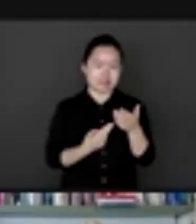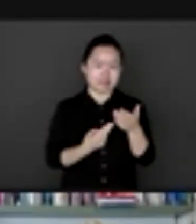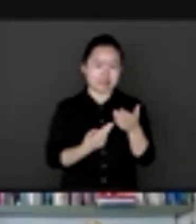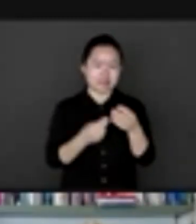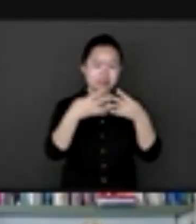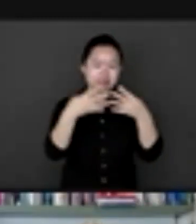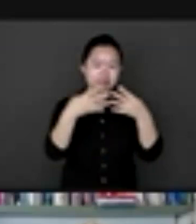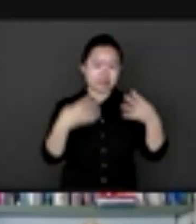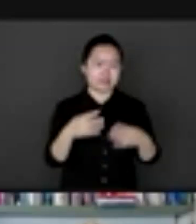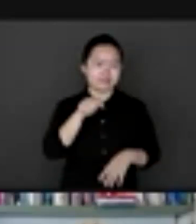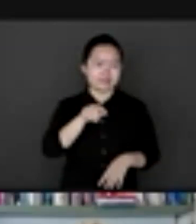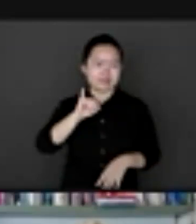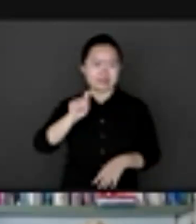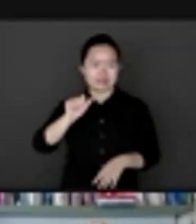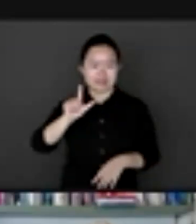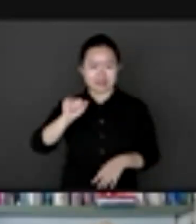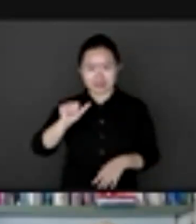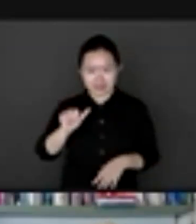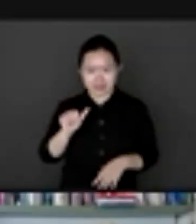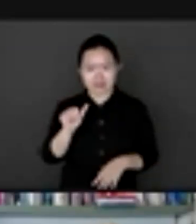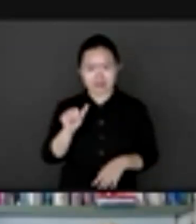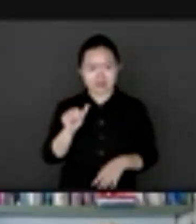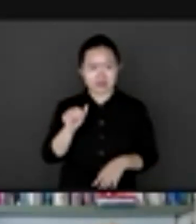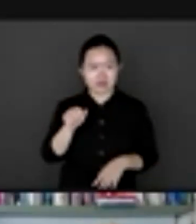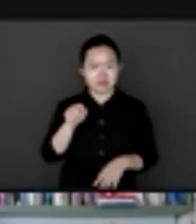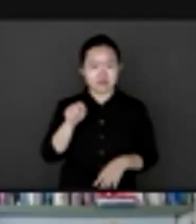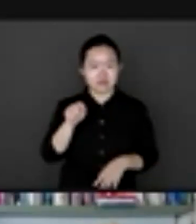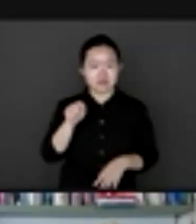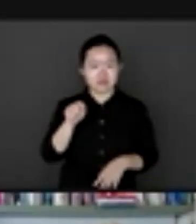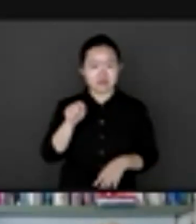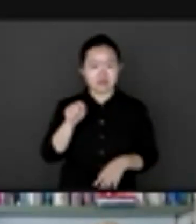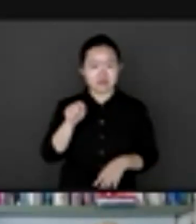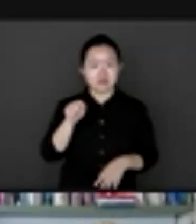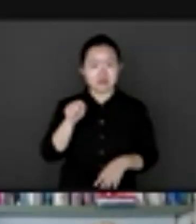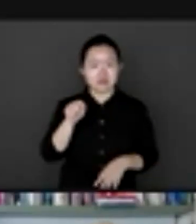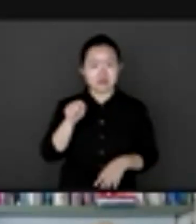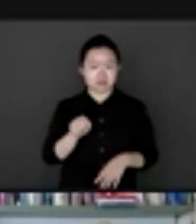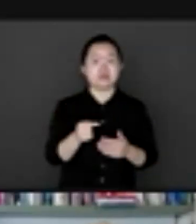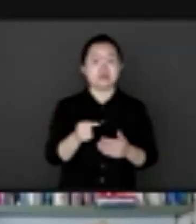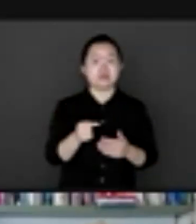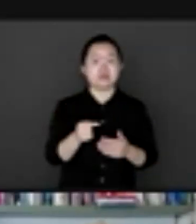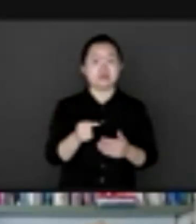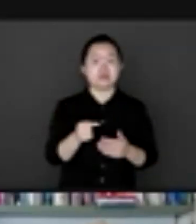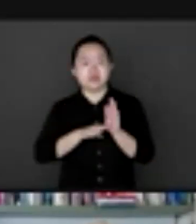towards accessibility goes through regular error monitoring led by the Agency for Digital Italy. On the